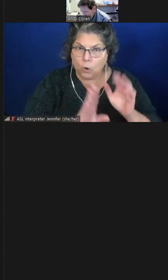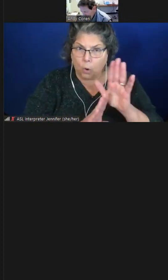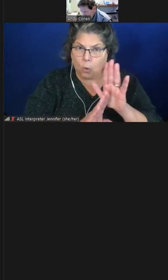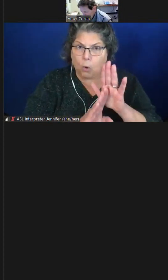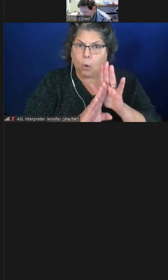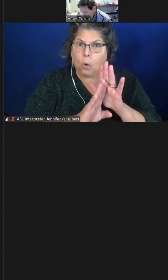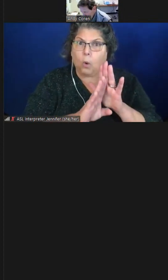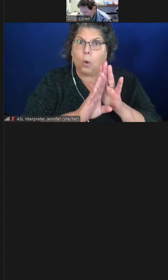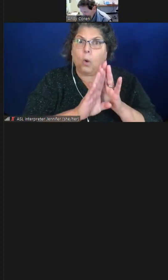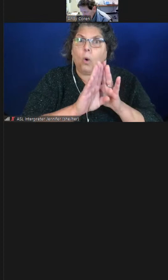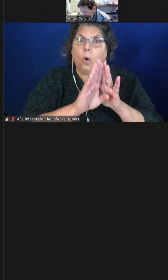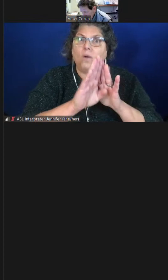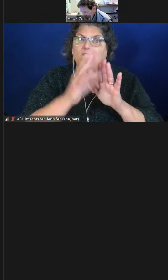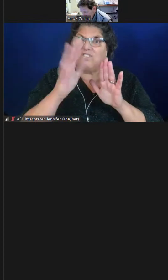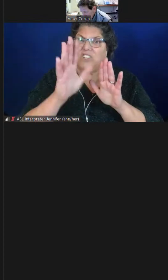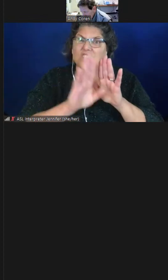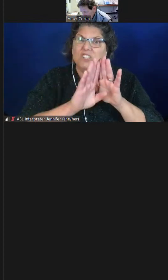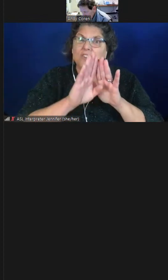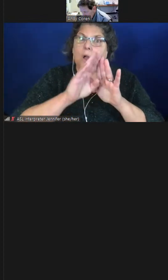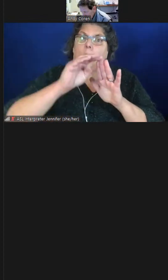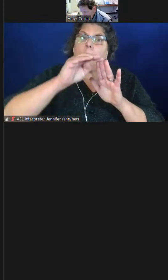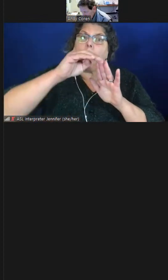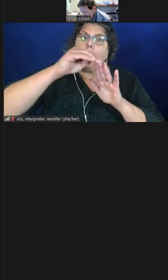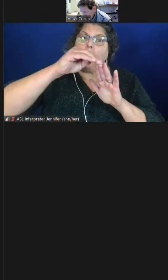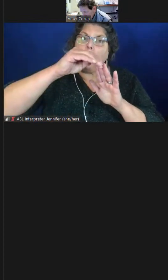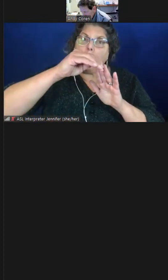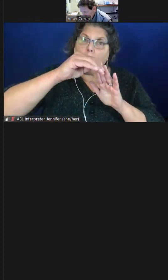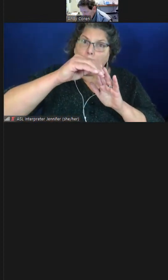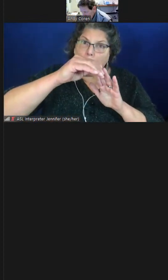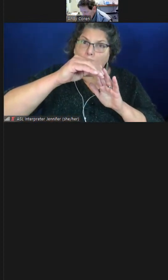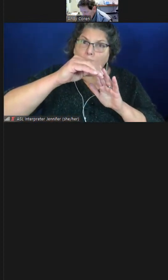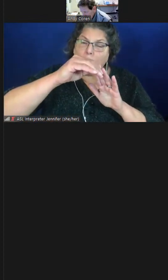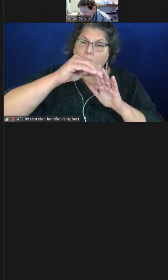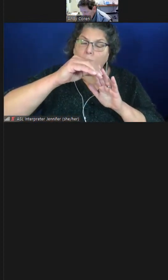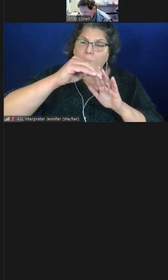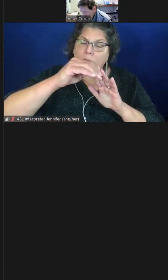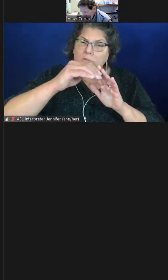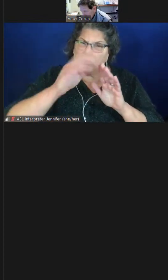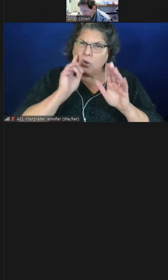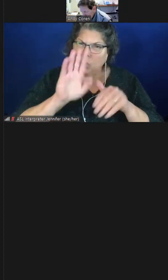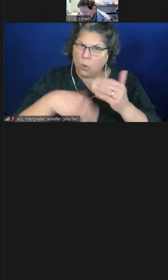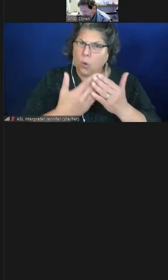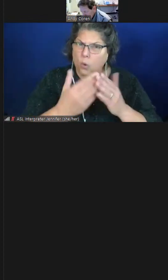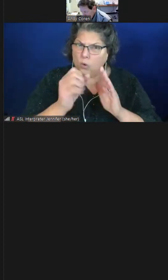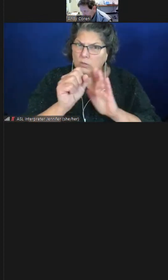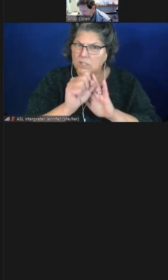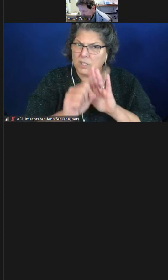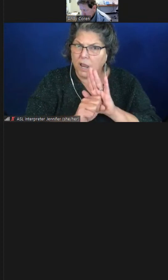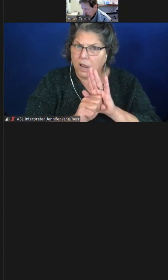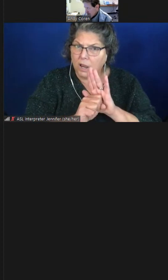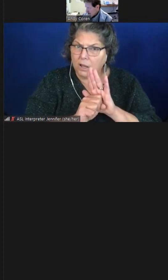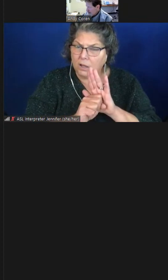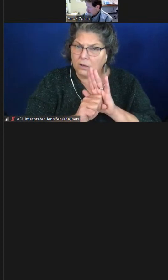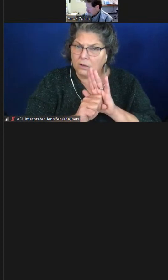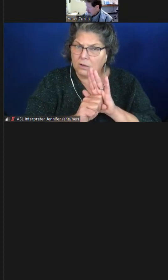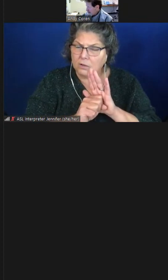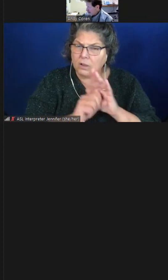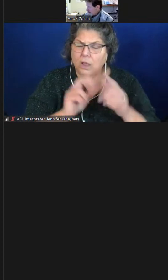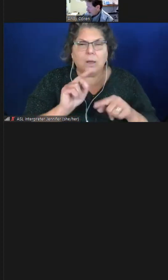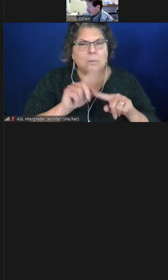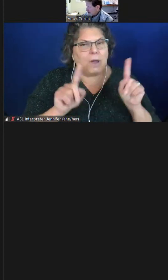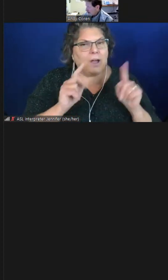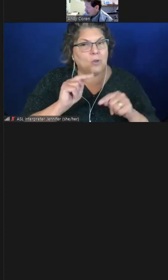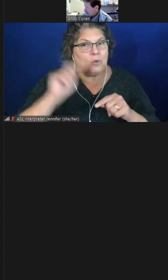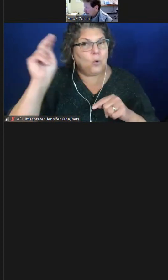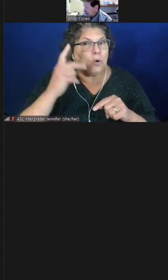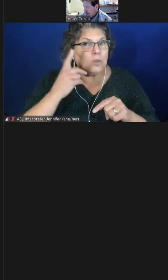have passed, or we might be a little bit beyond it statewide, Northern California may